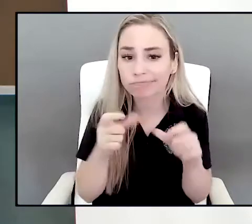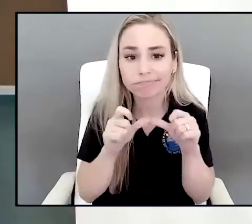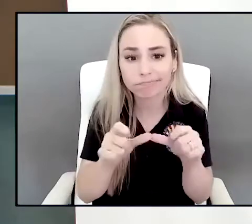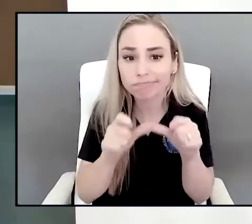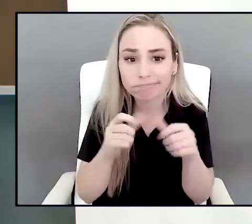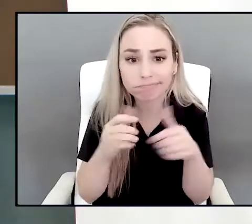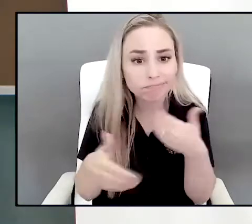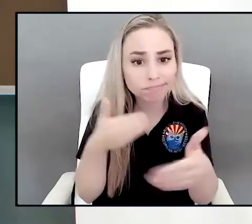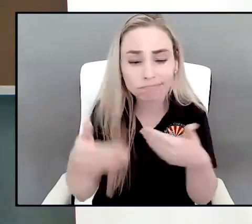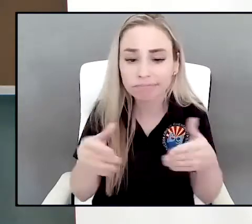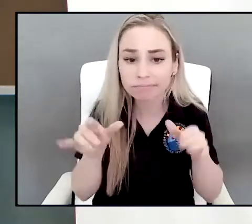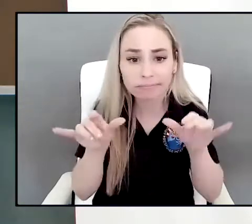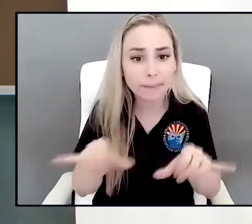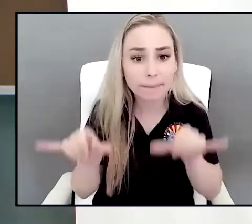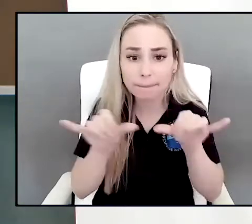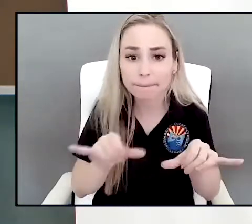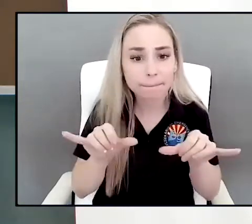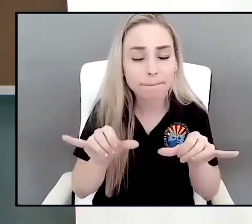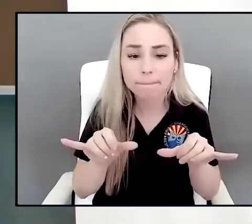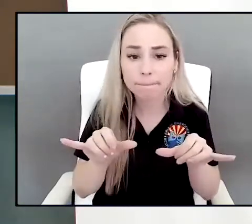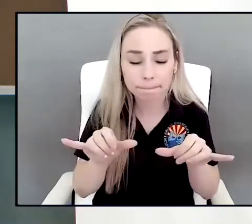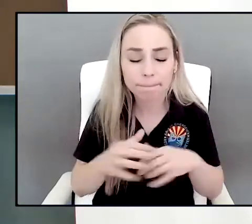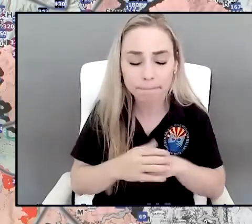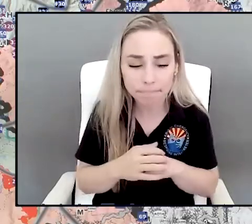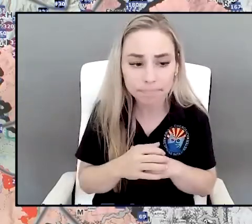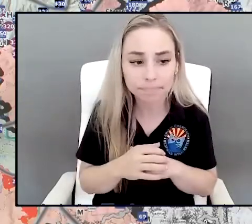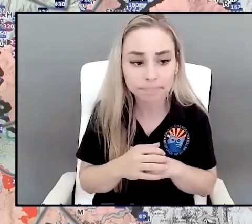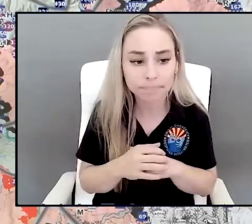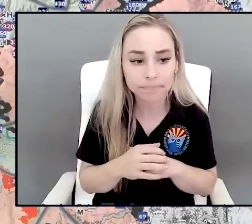we have been. There's not a lot of change in the type of work.